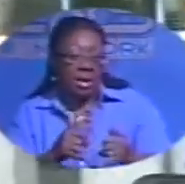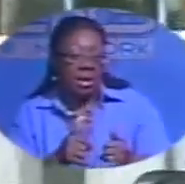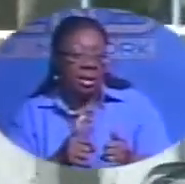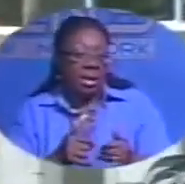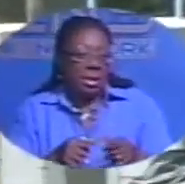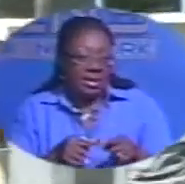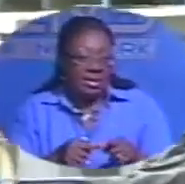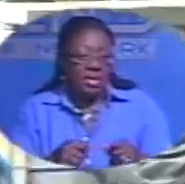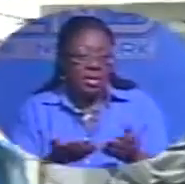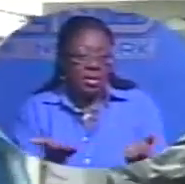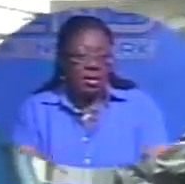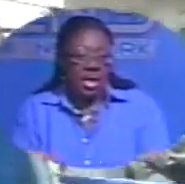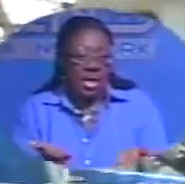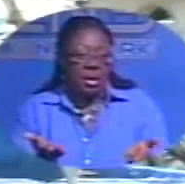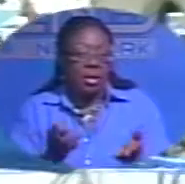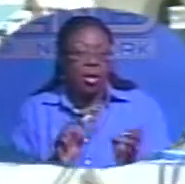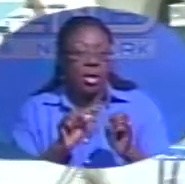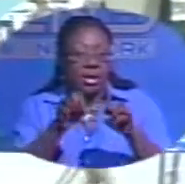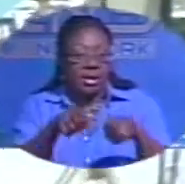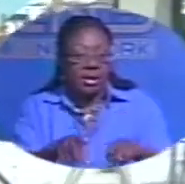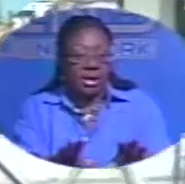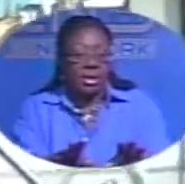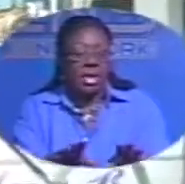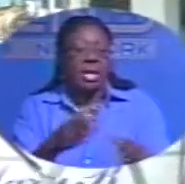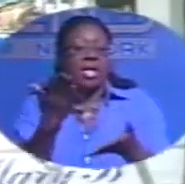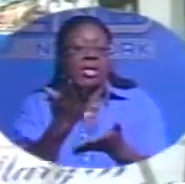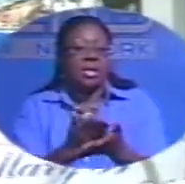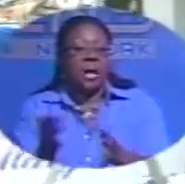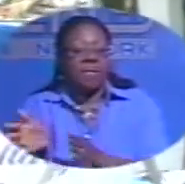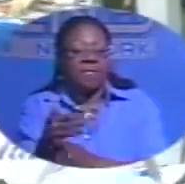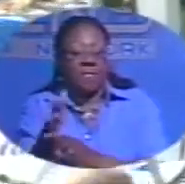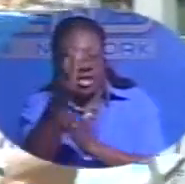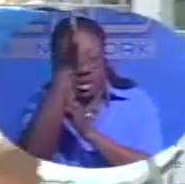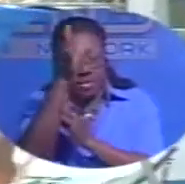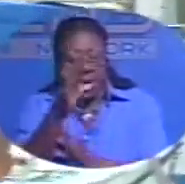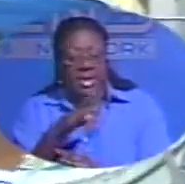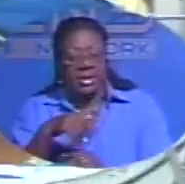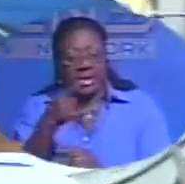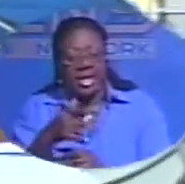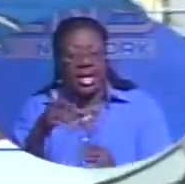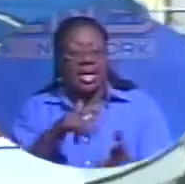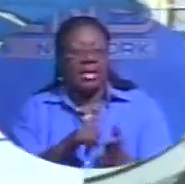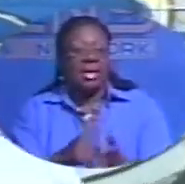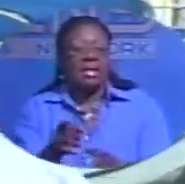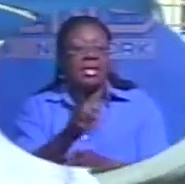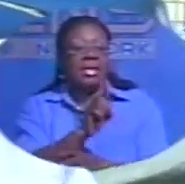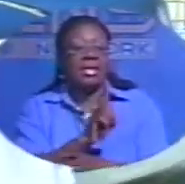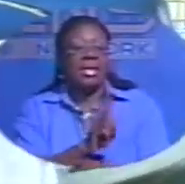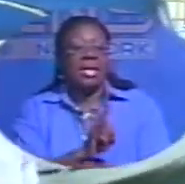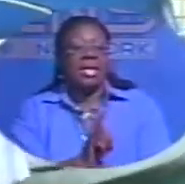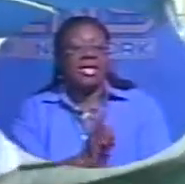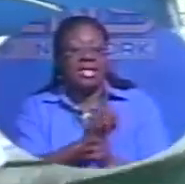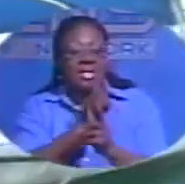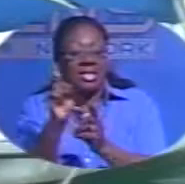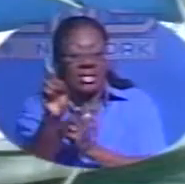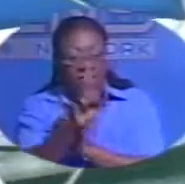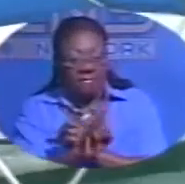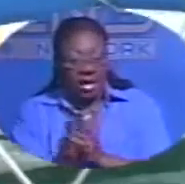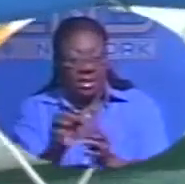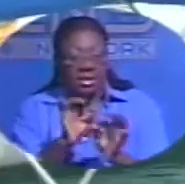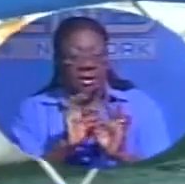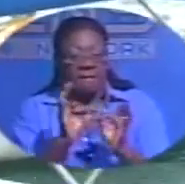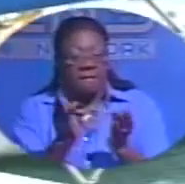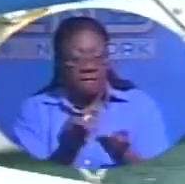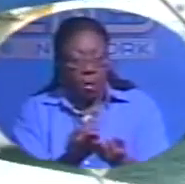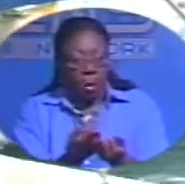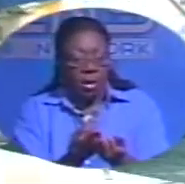expects. Some fishermen say Defense Force Marines are intentionally not policing the waters. The fishermen told Agriculture and Marine Resources